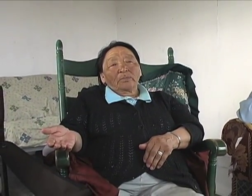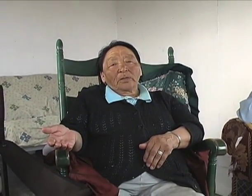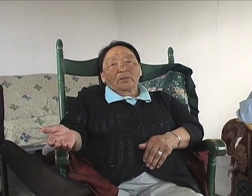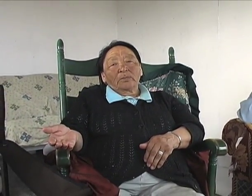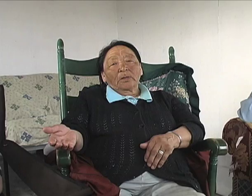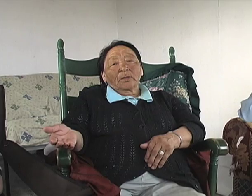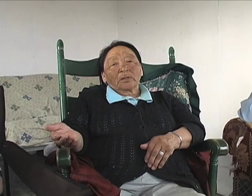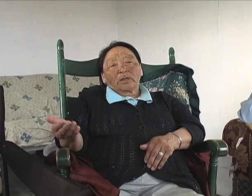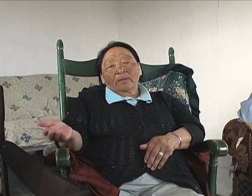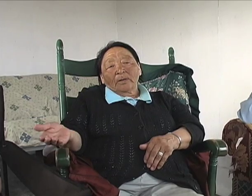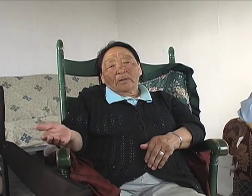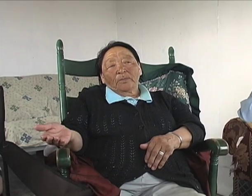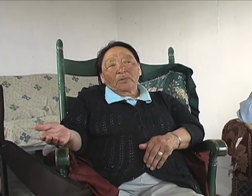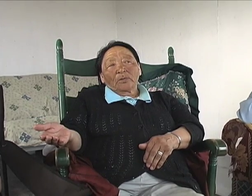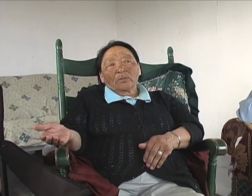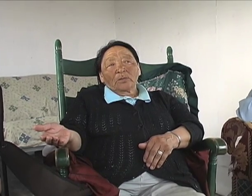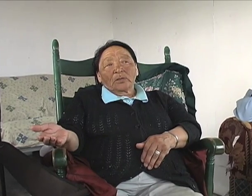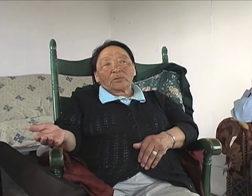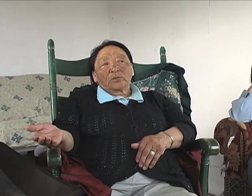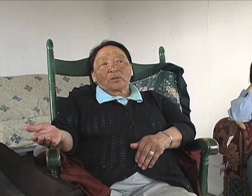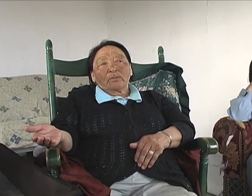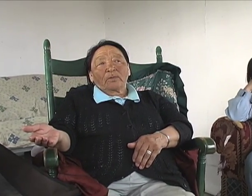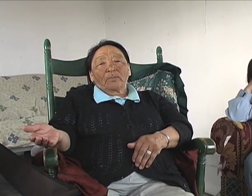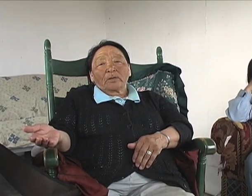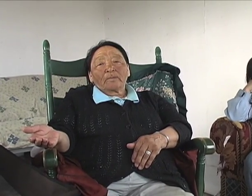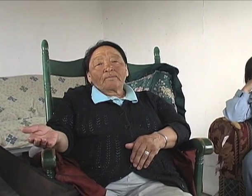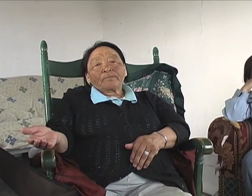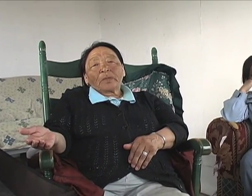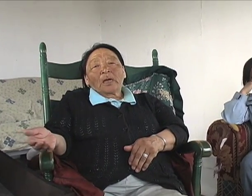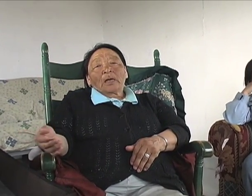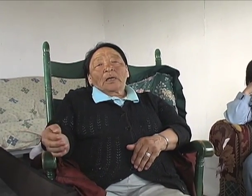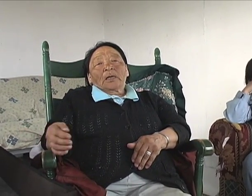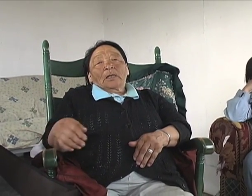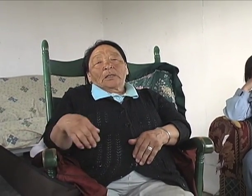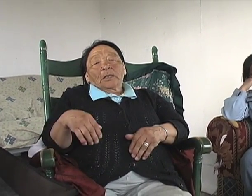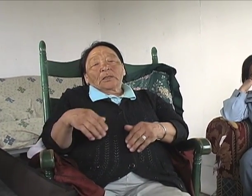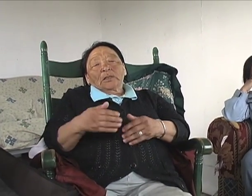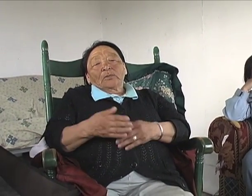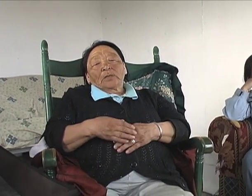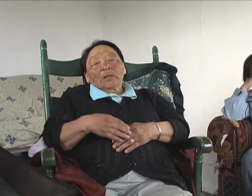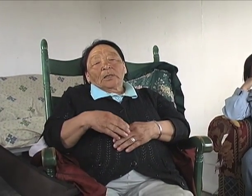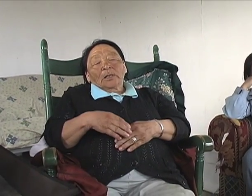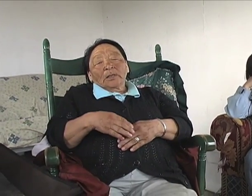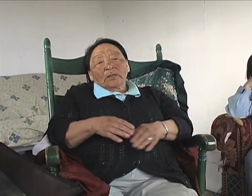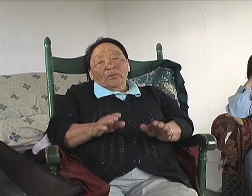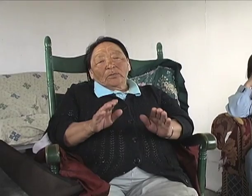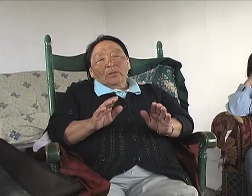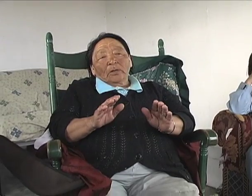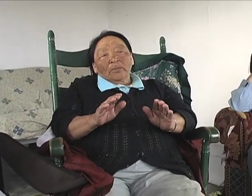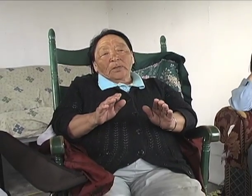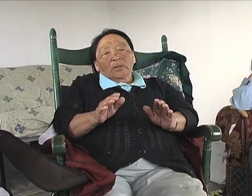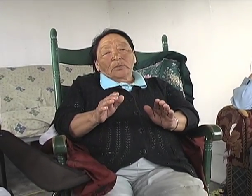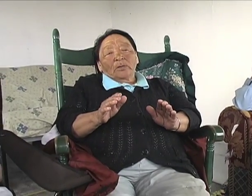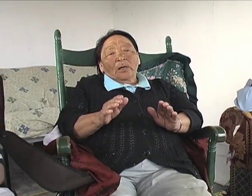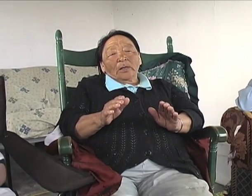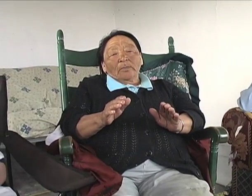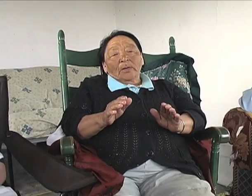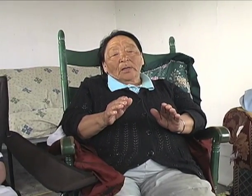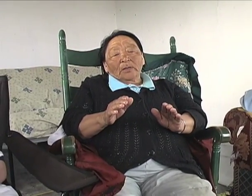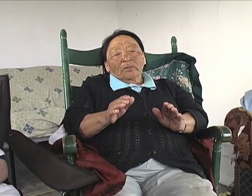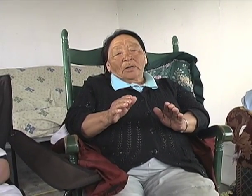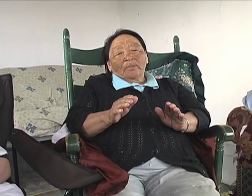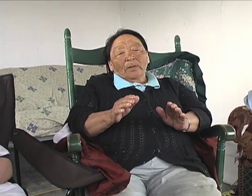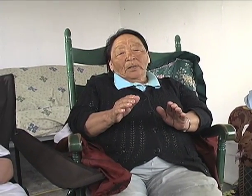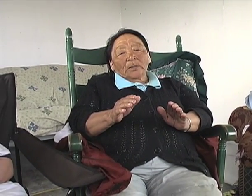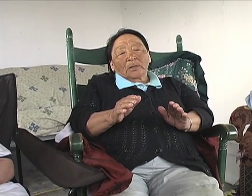yung nakamali ubanga tema na piso ka hum nakdup sa umat. Tan nanutakala inuto kami tuhangit